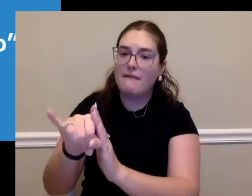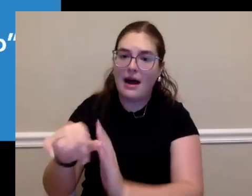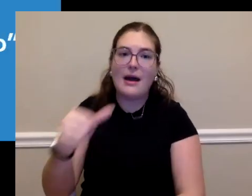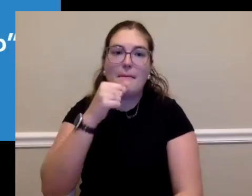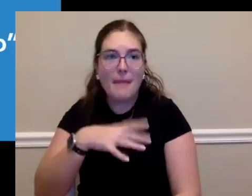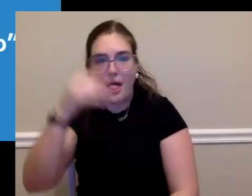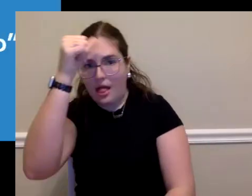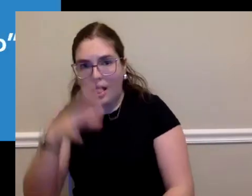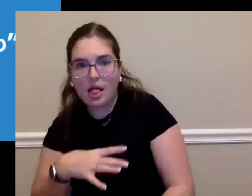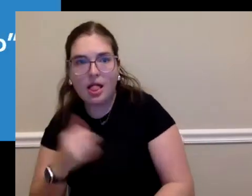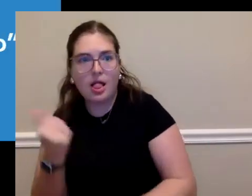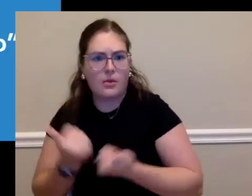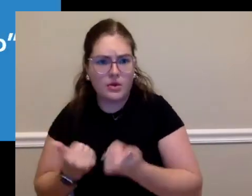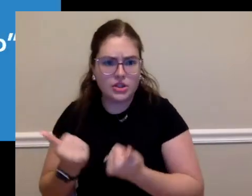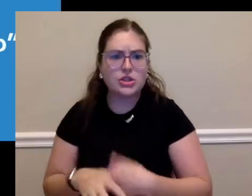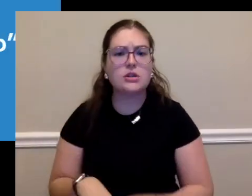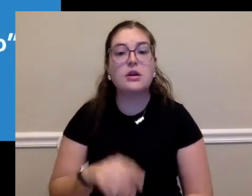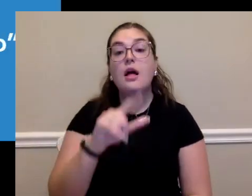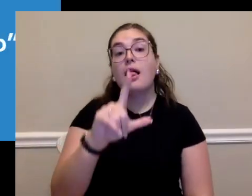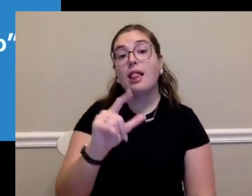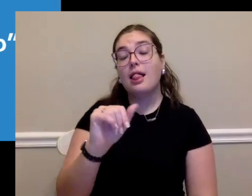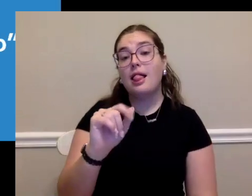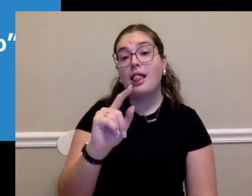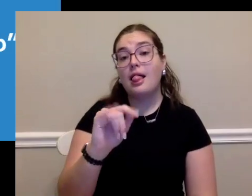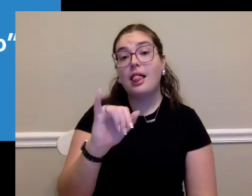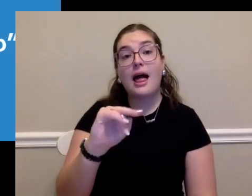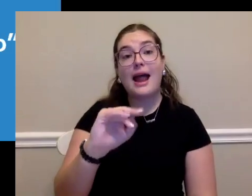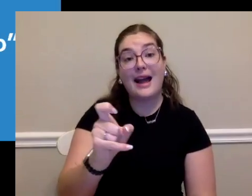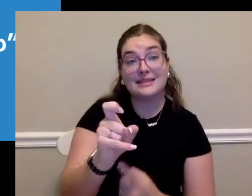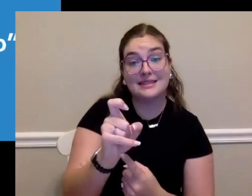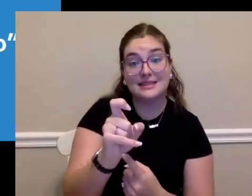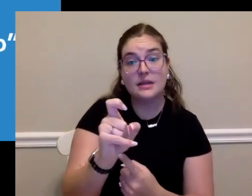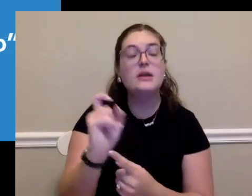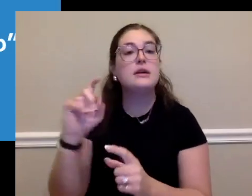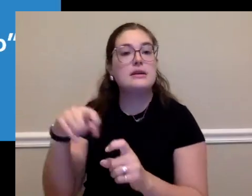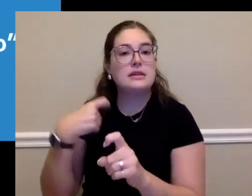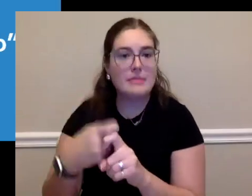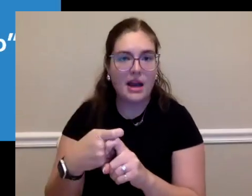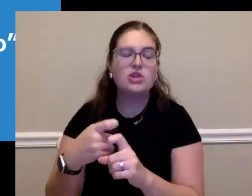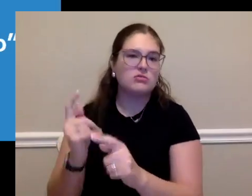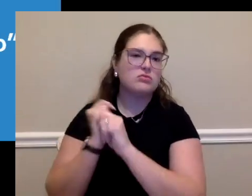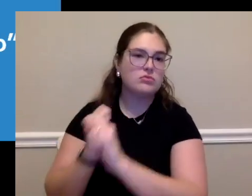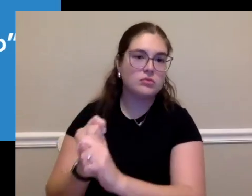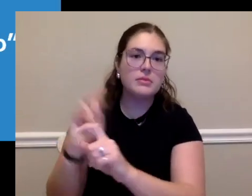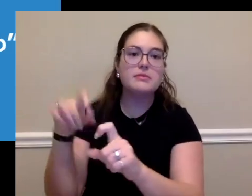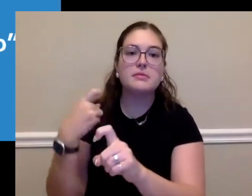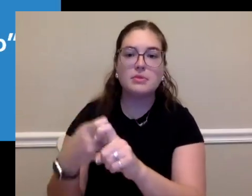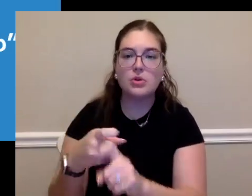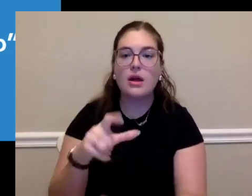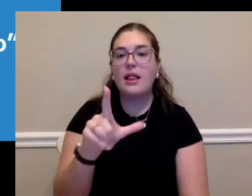Do you consider yourself Latinx? In Spanish, traditional Spanish, that would be Latino